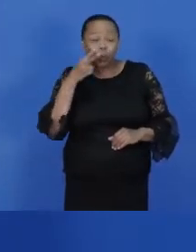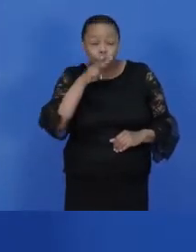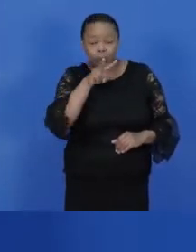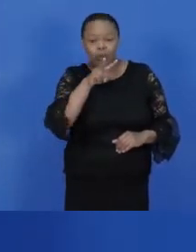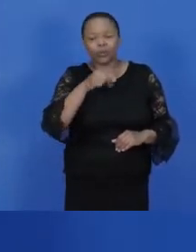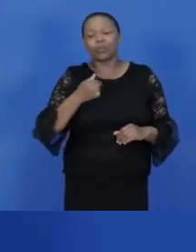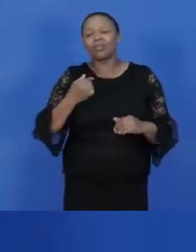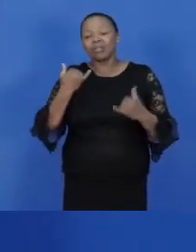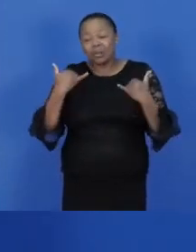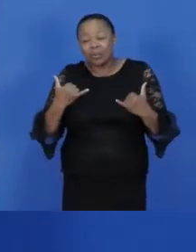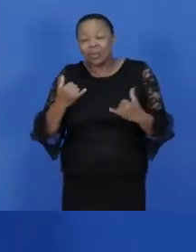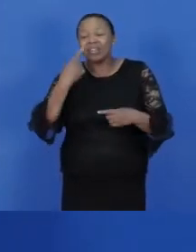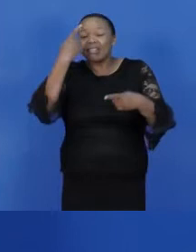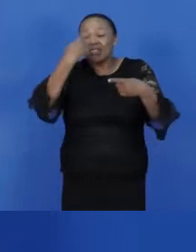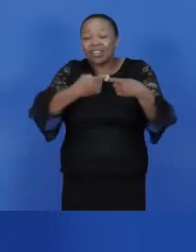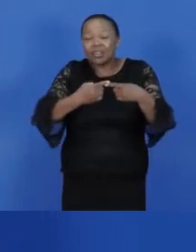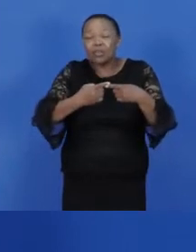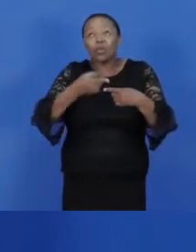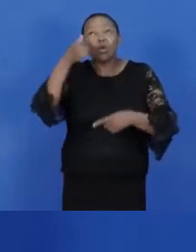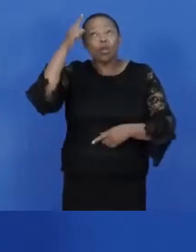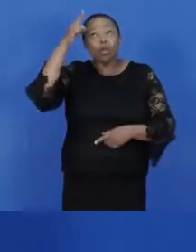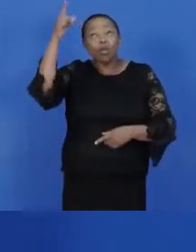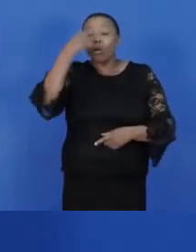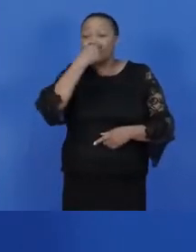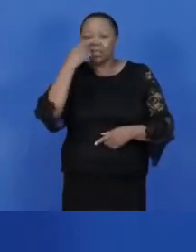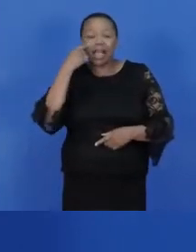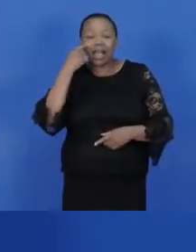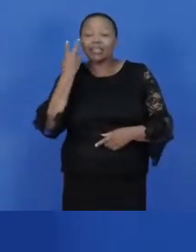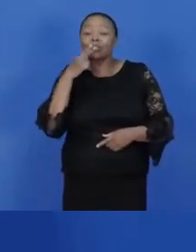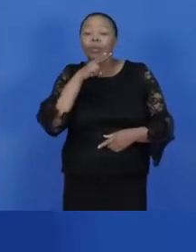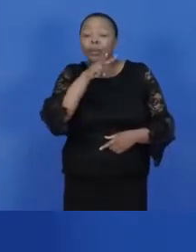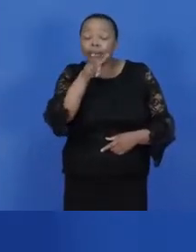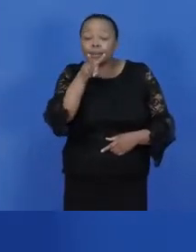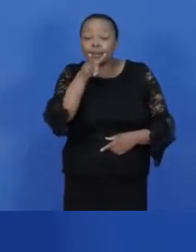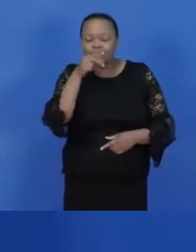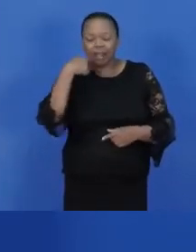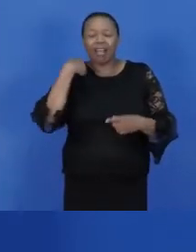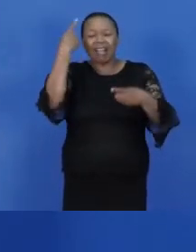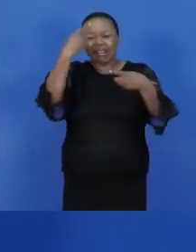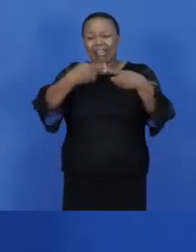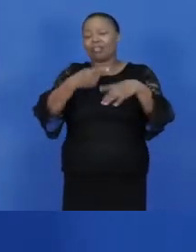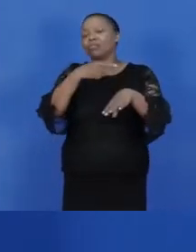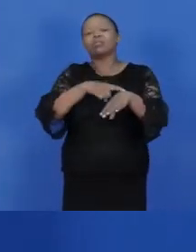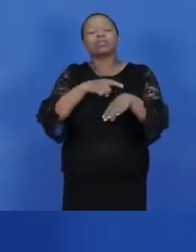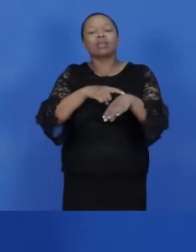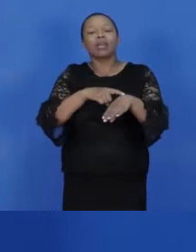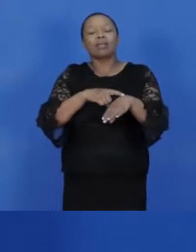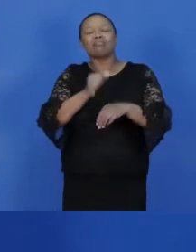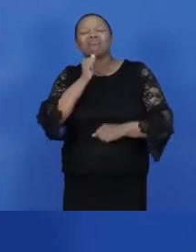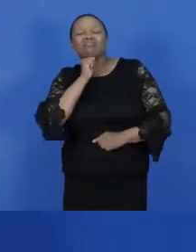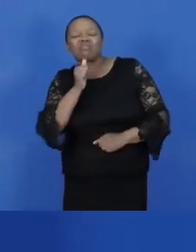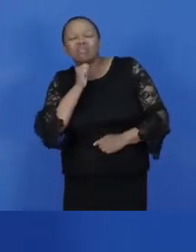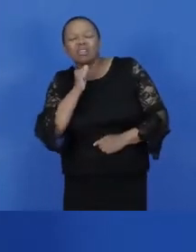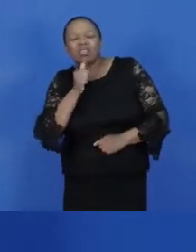tell you this morning that the eyes of the Lord are upon us. I want to tell you at this particular time, I want to tell you this season that